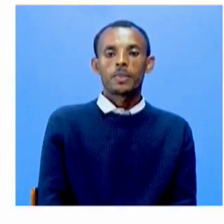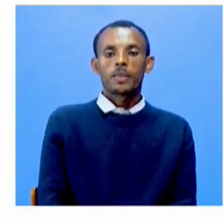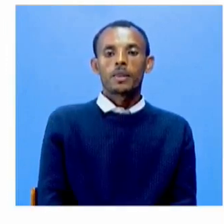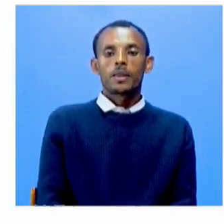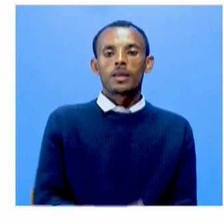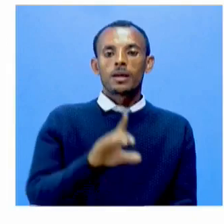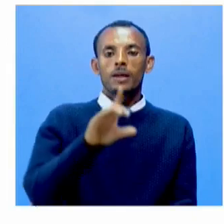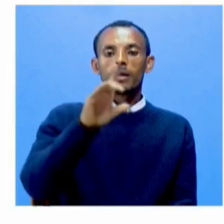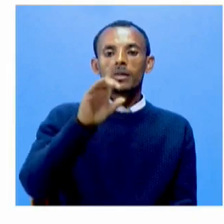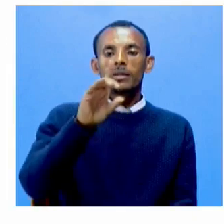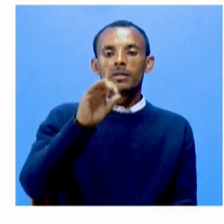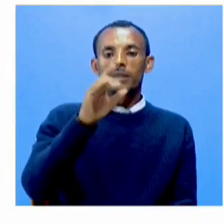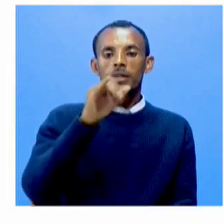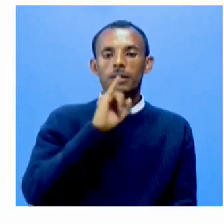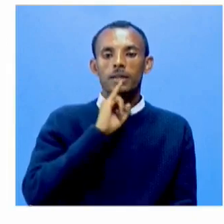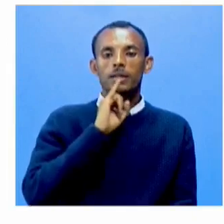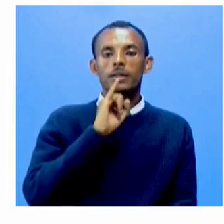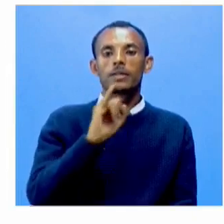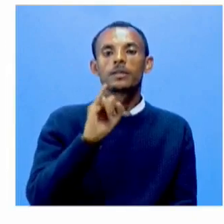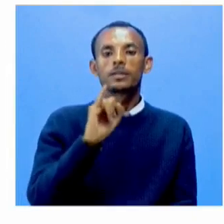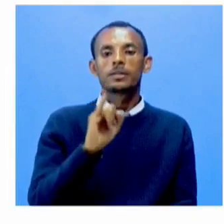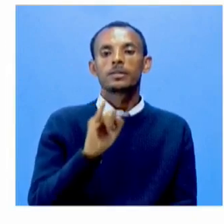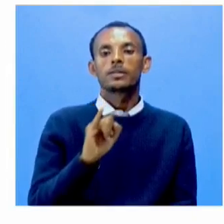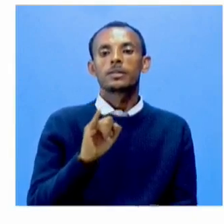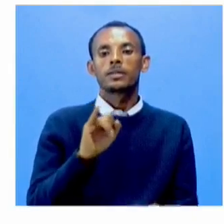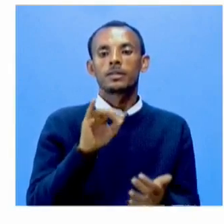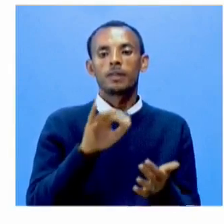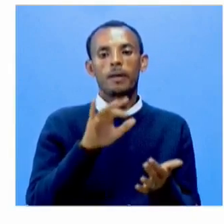D is the midpoint